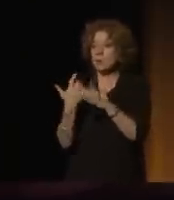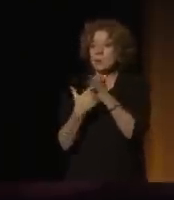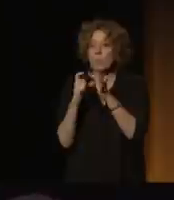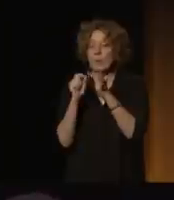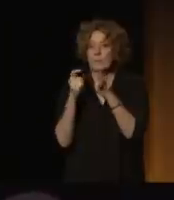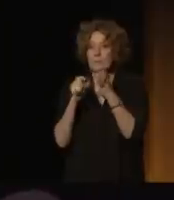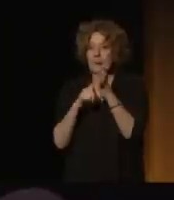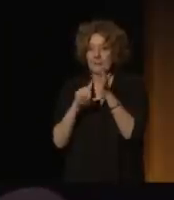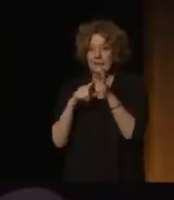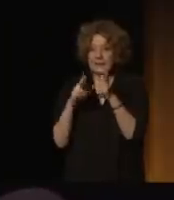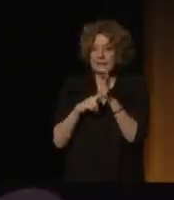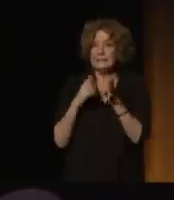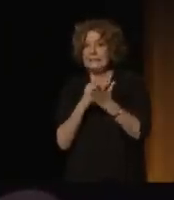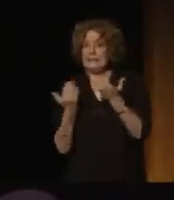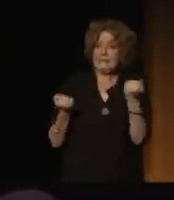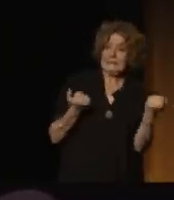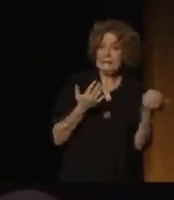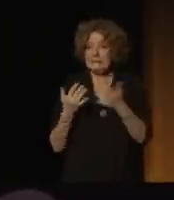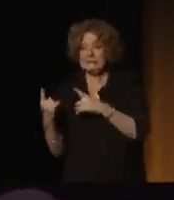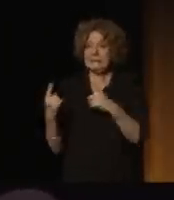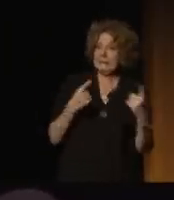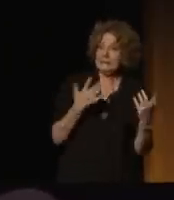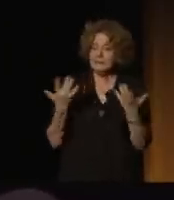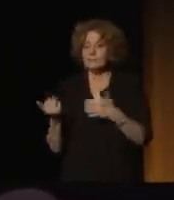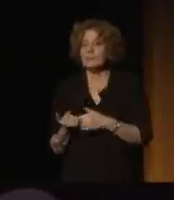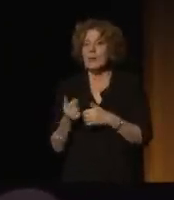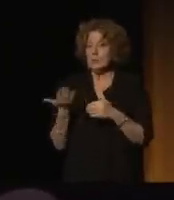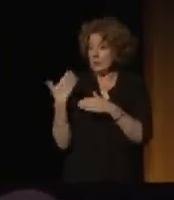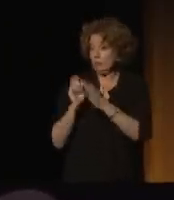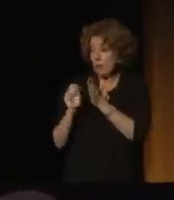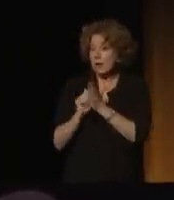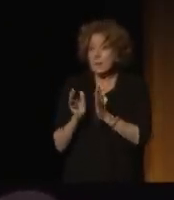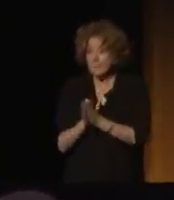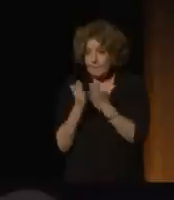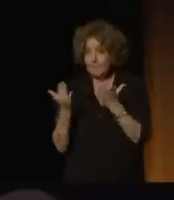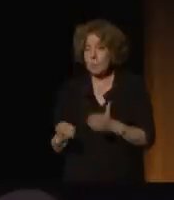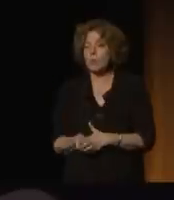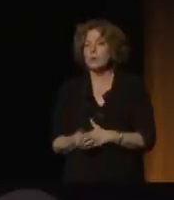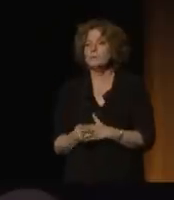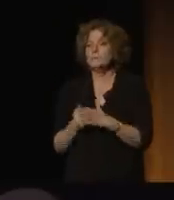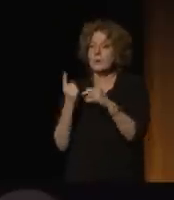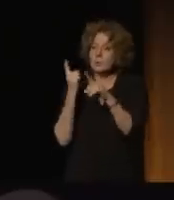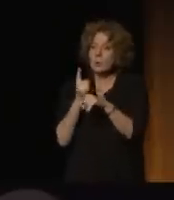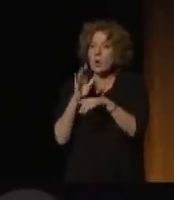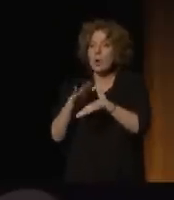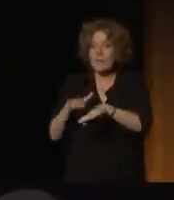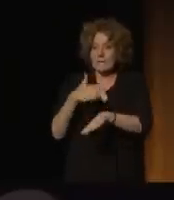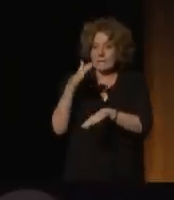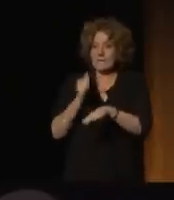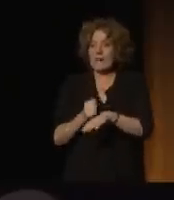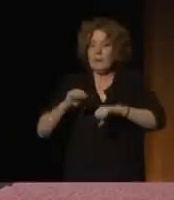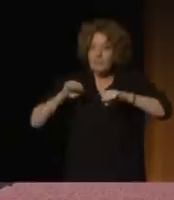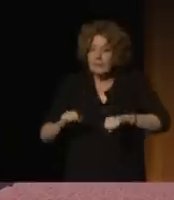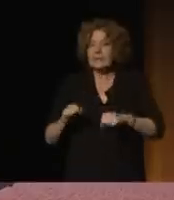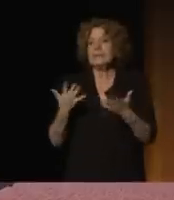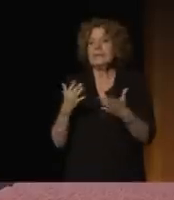someone who wrestles with being a Republican. She's just written a book, her latest book, E Pluribus One, about the founding fathers and their